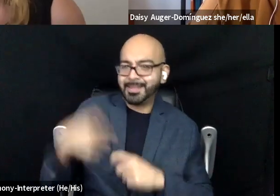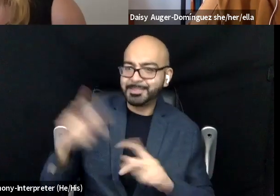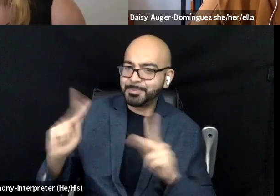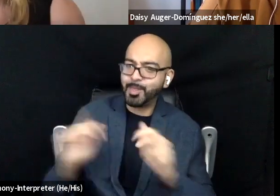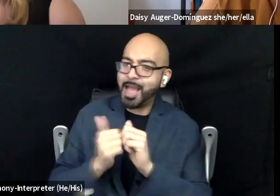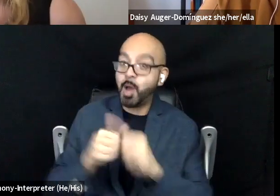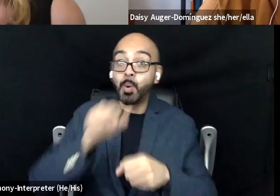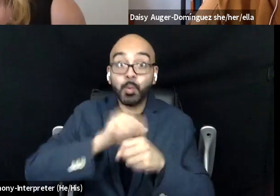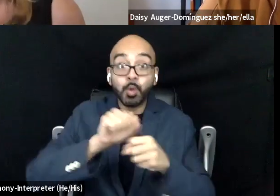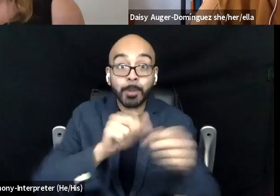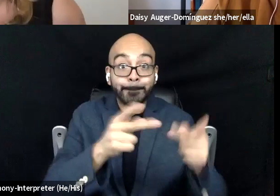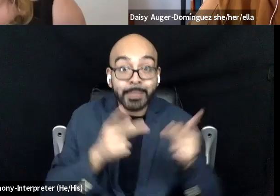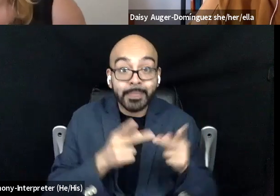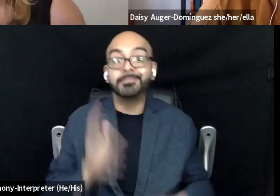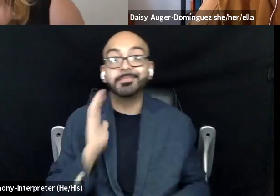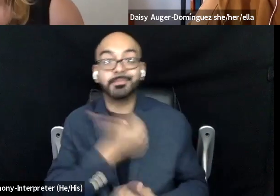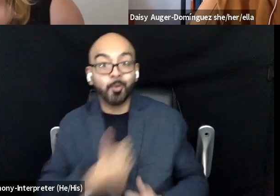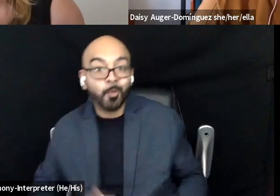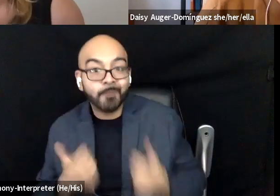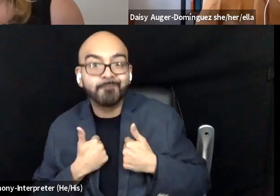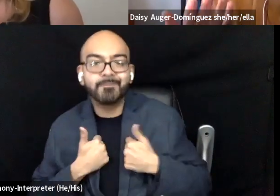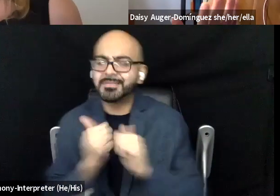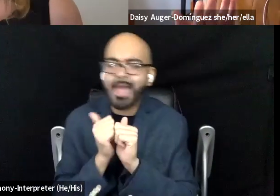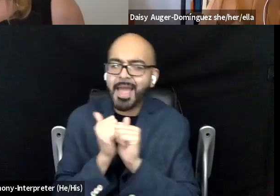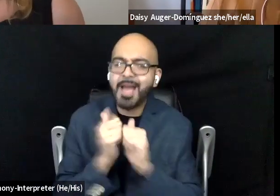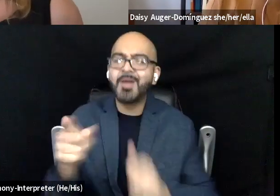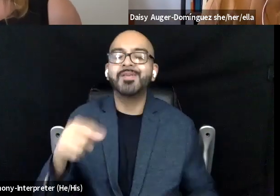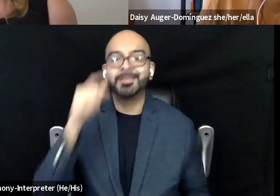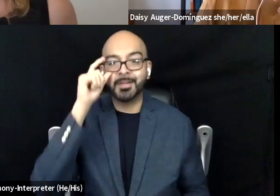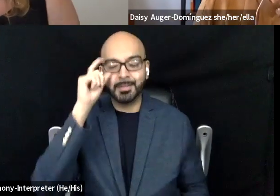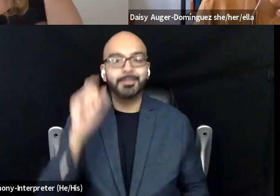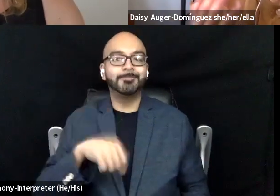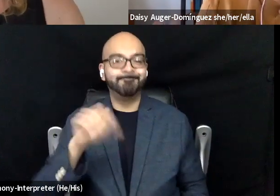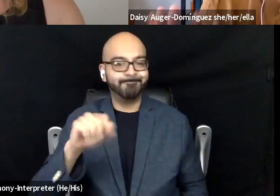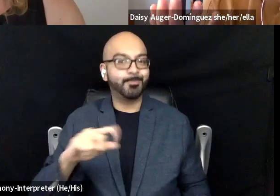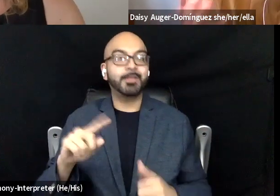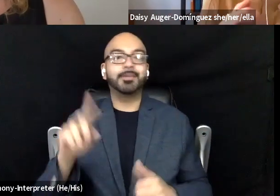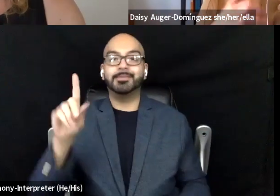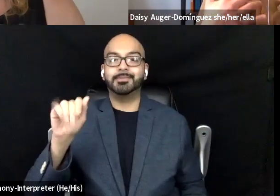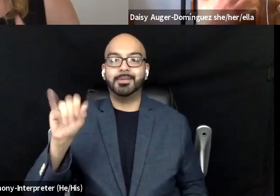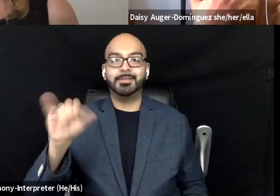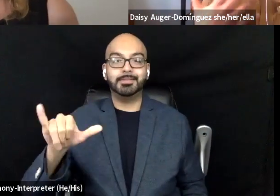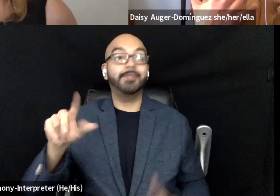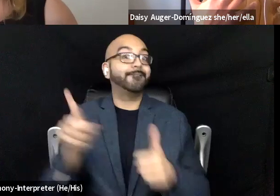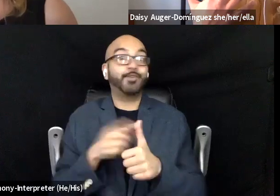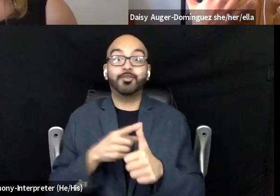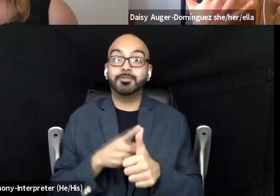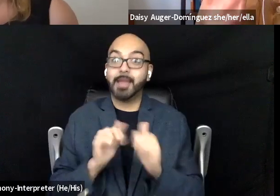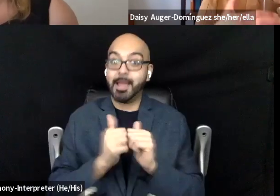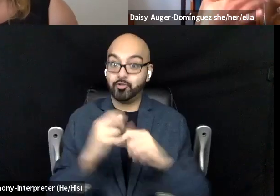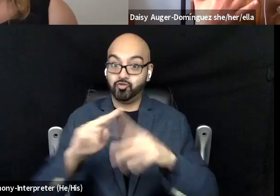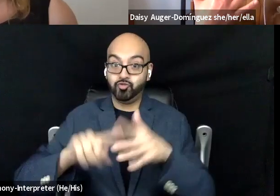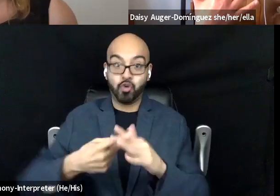workplace and in our lives overall? Yeah, I think the first place to begin is with data, right? Is to